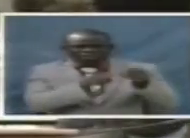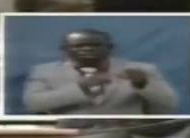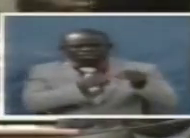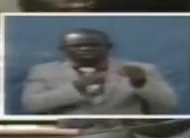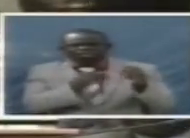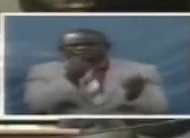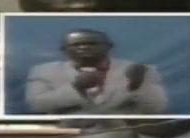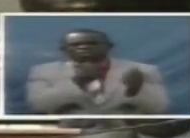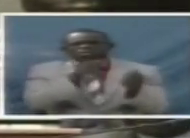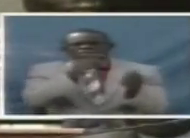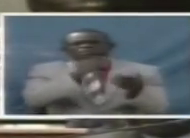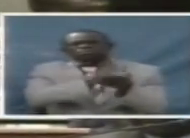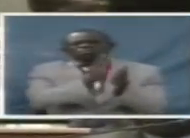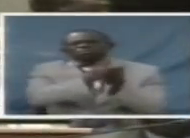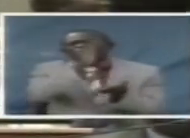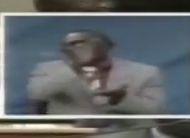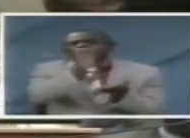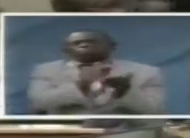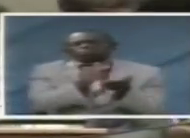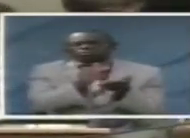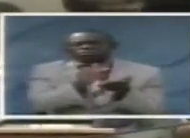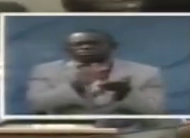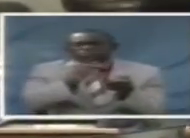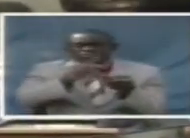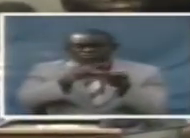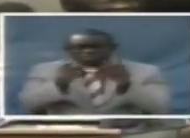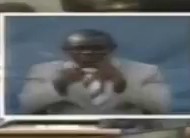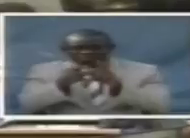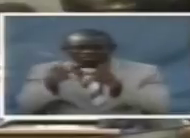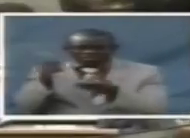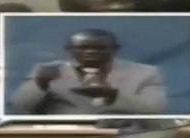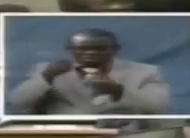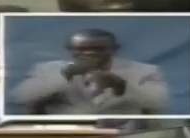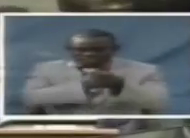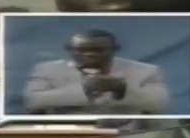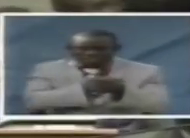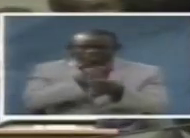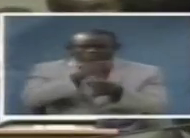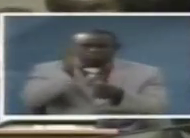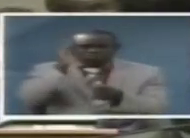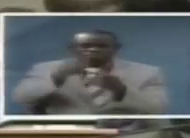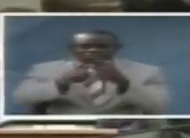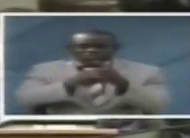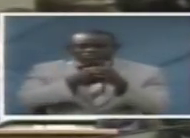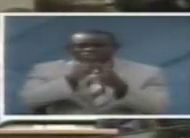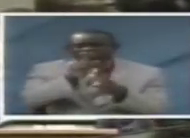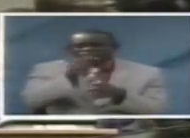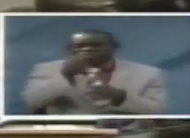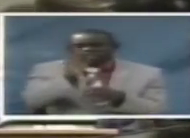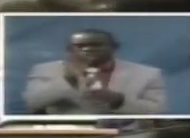Project, financed by cooperating partners, is expected to commence in 2018.